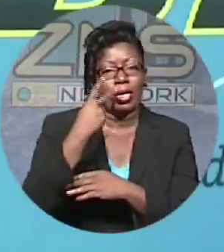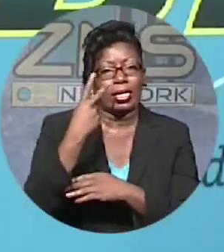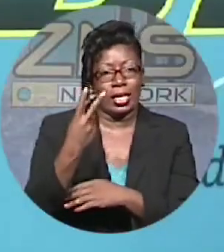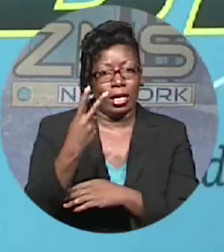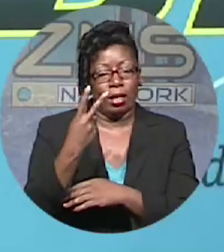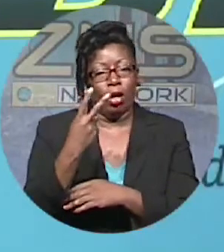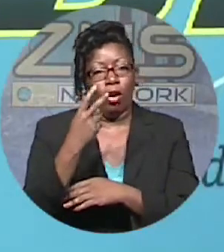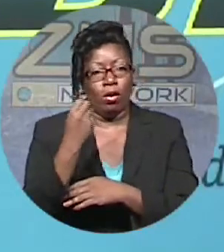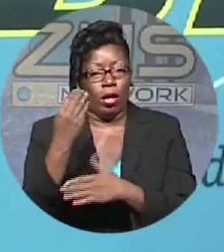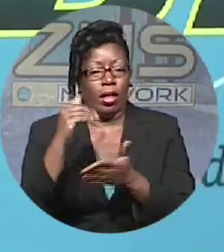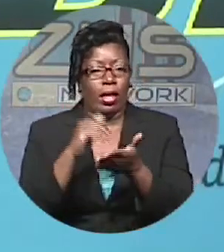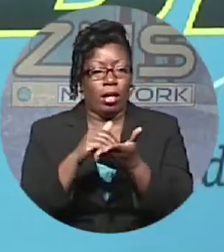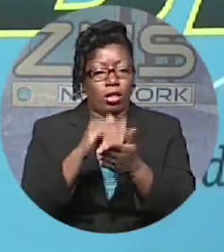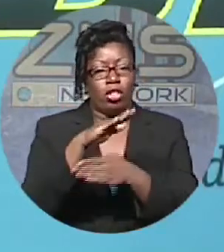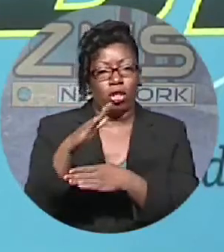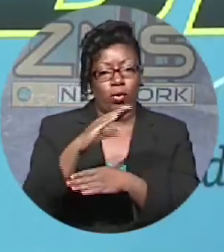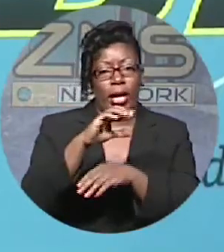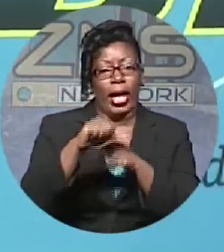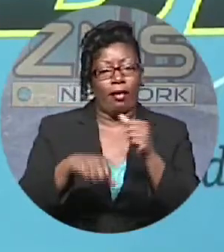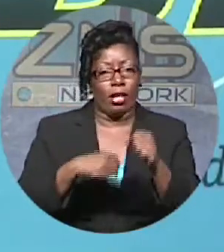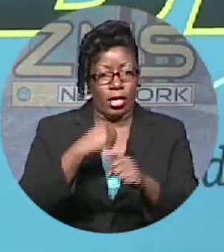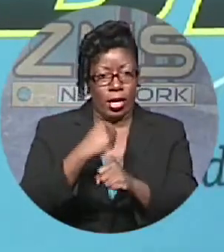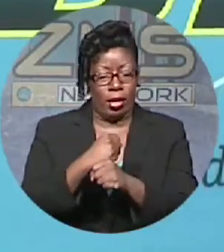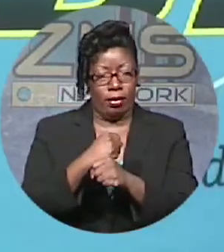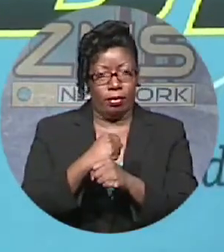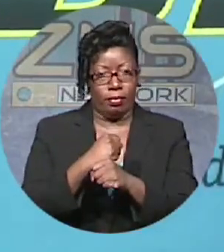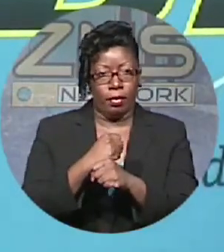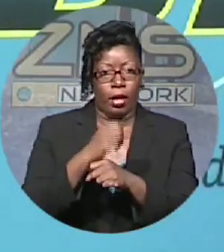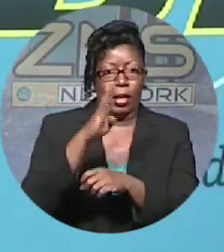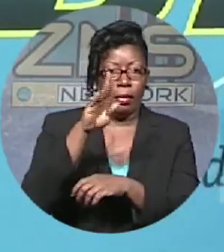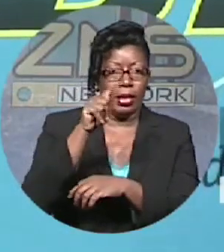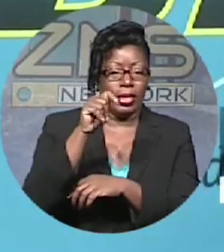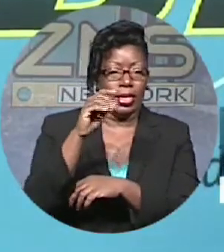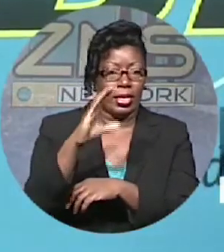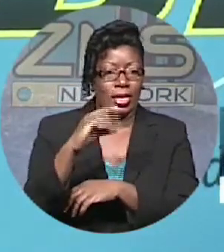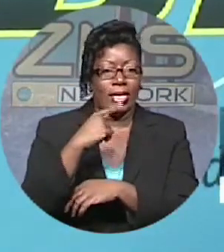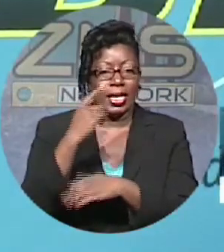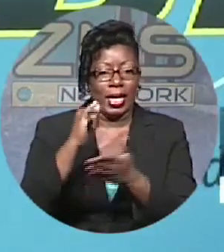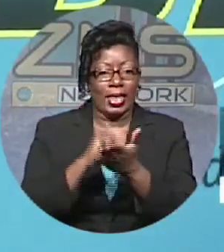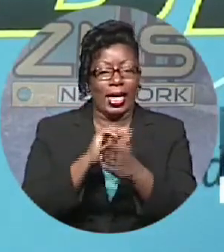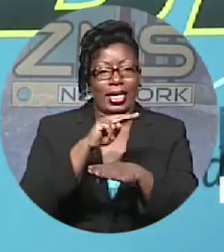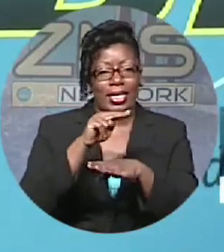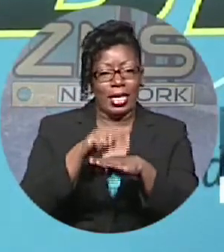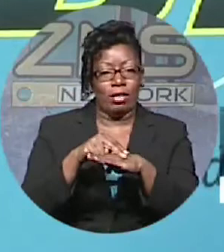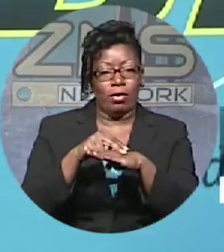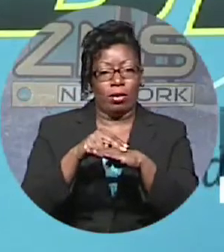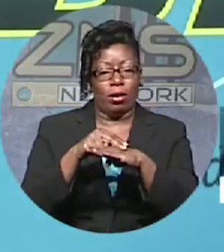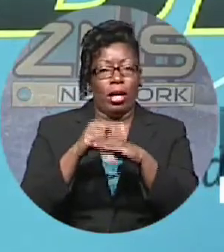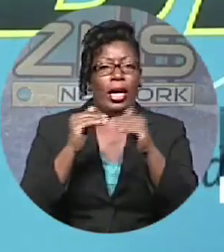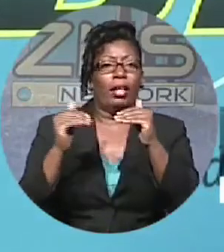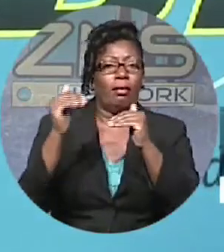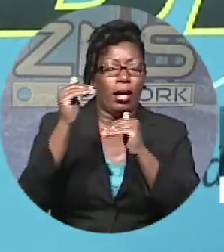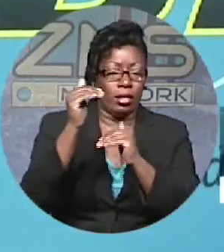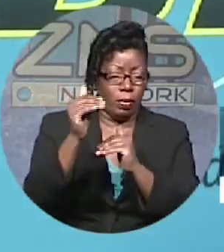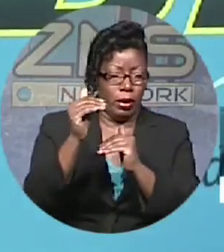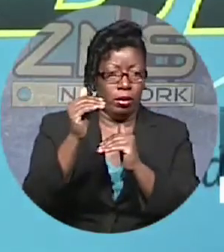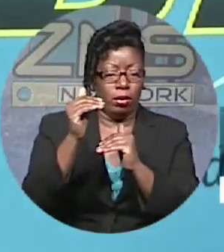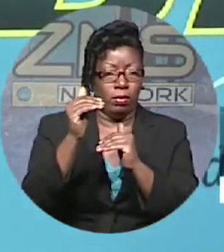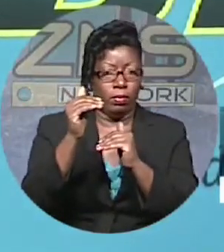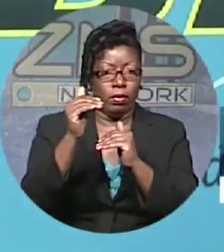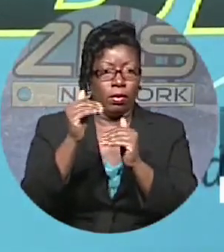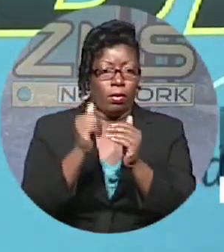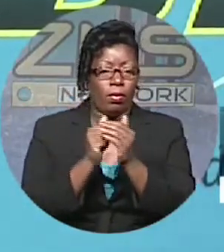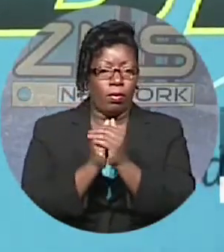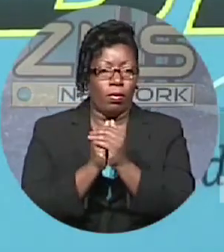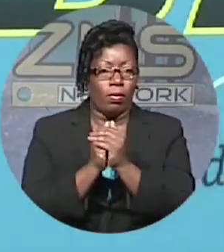at BTC recognize that a nation's advancement is through its people. And as a major